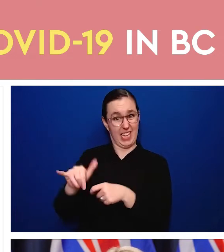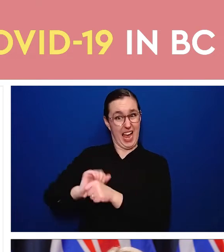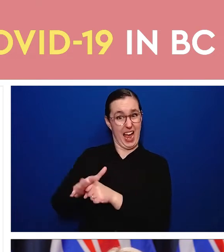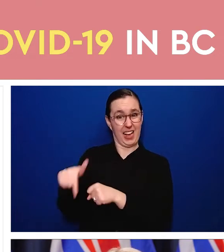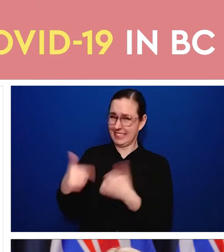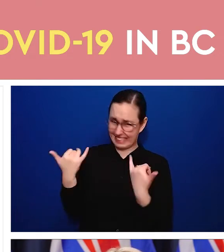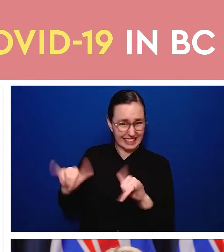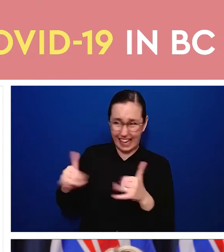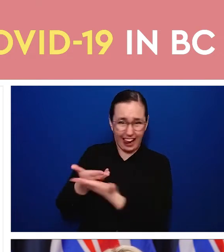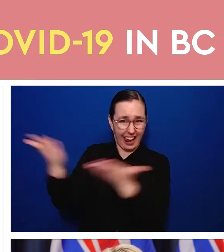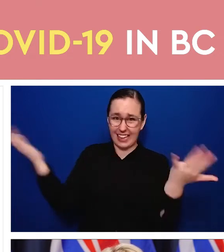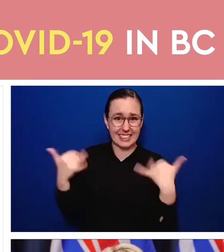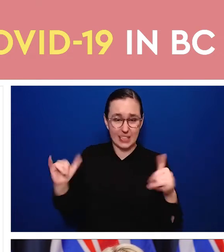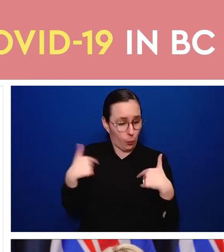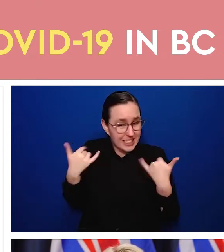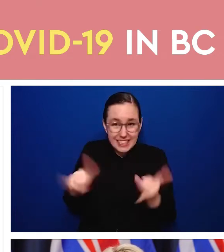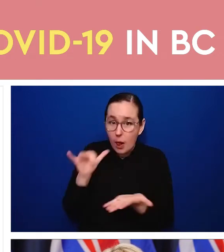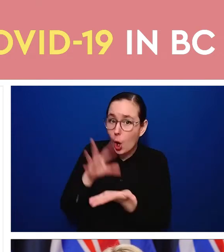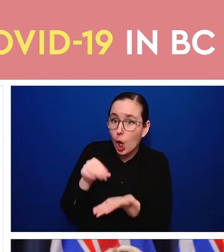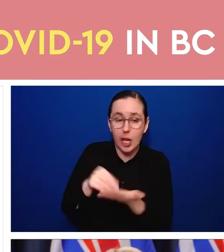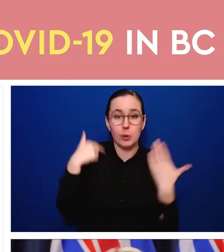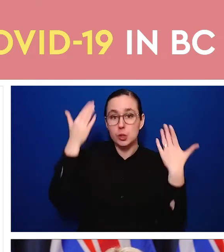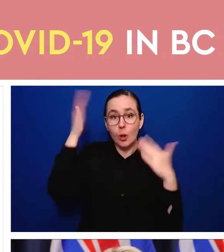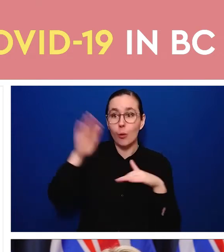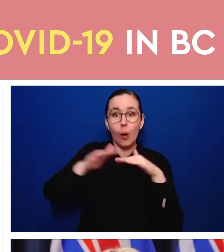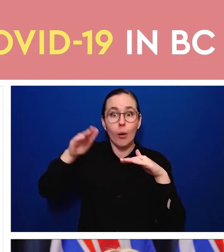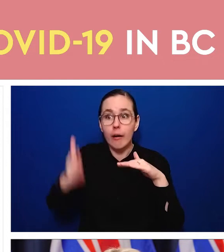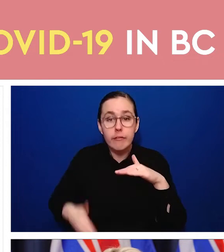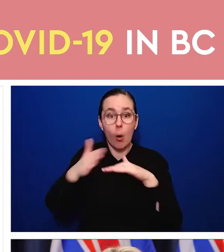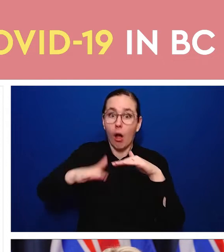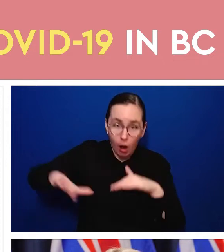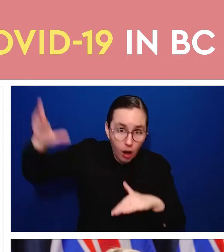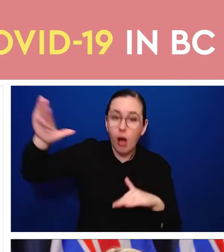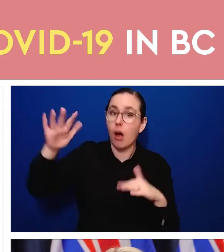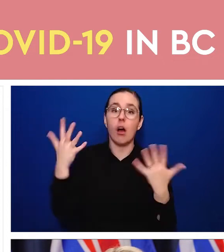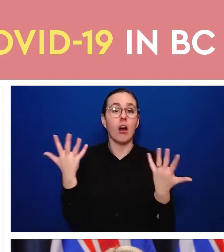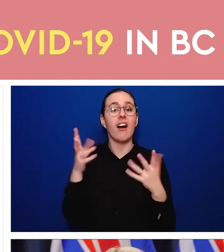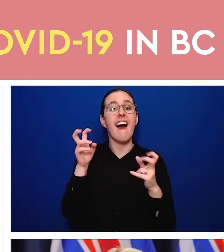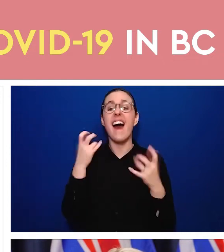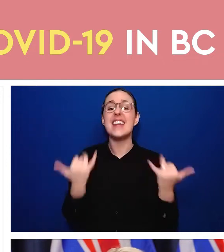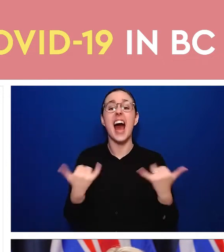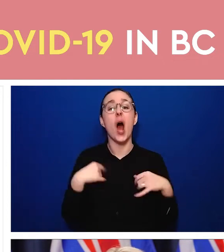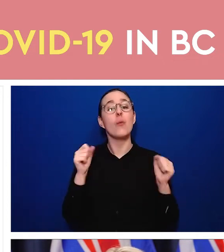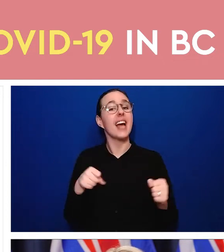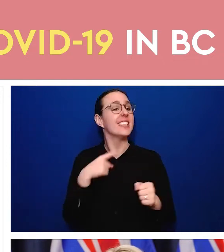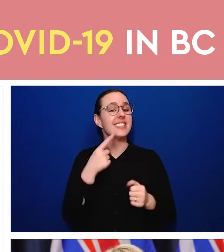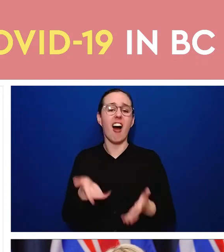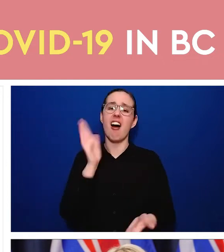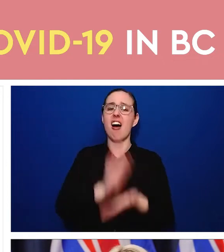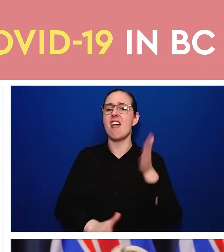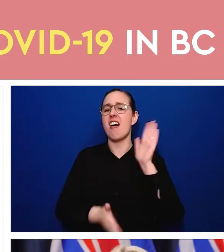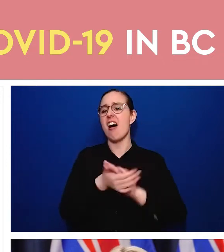will undergo and to be able to call it endemic. But we are learning to live with it in a more sustainable way at